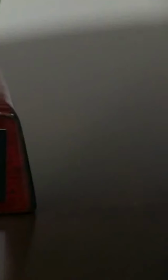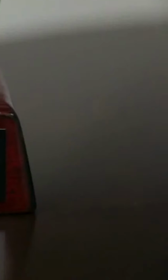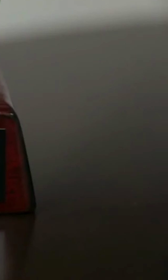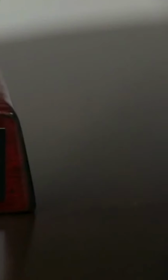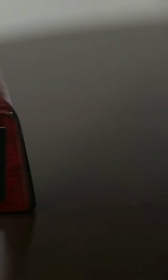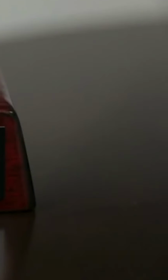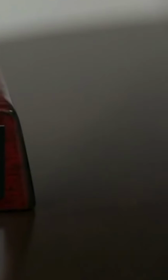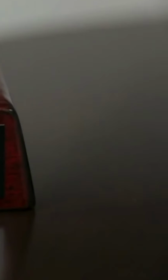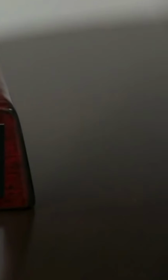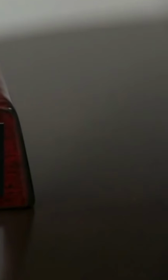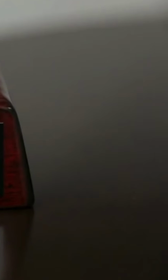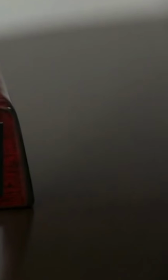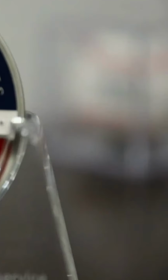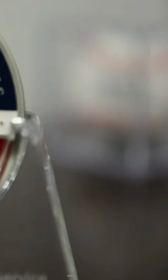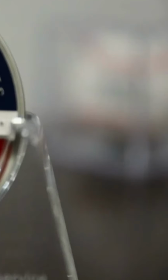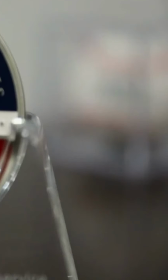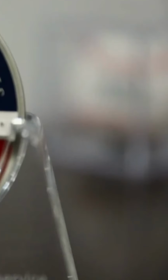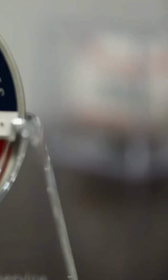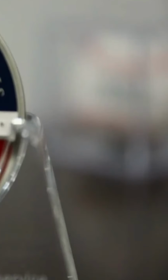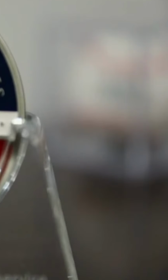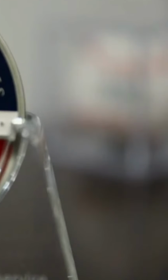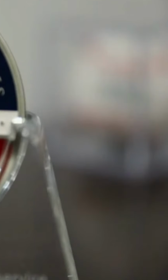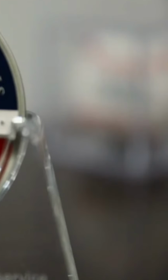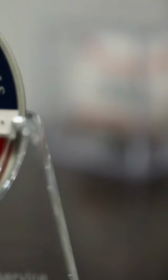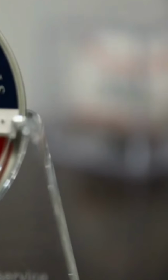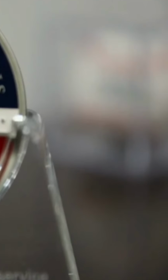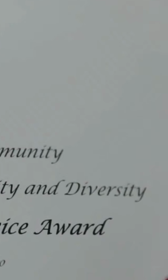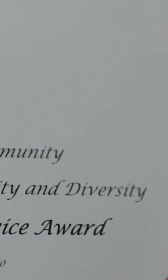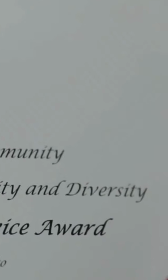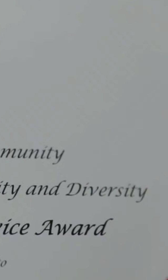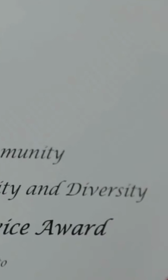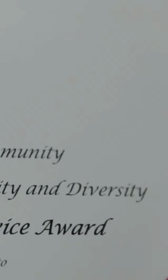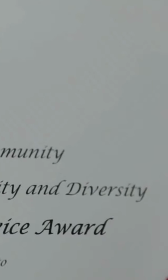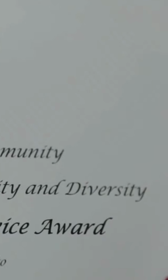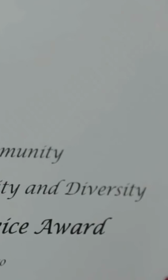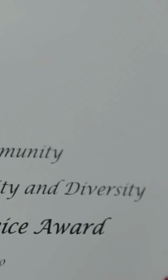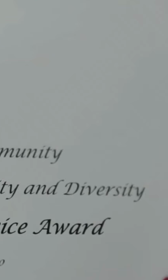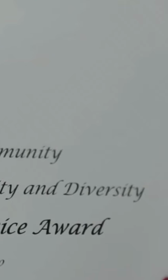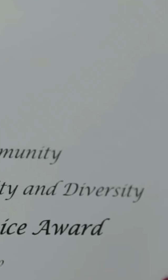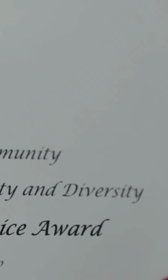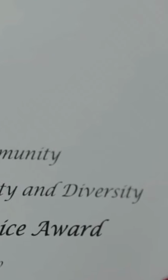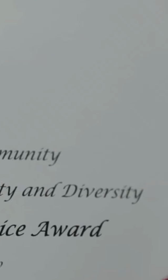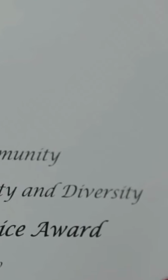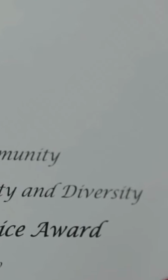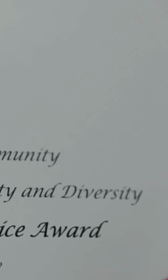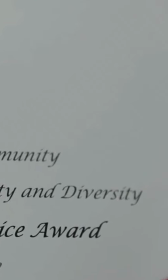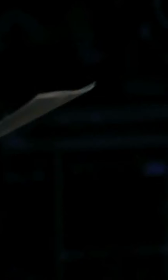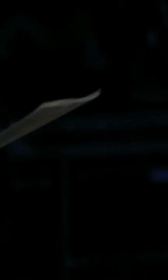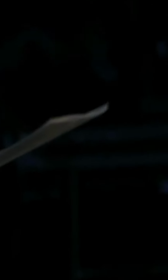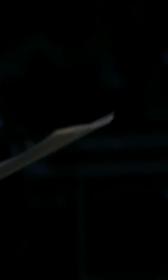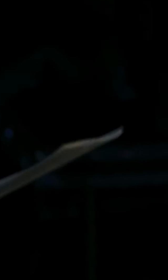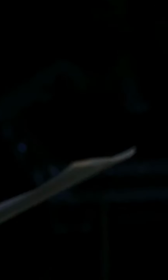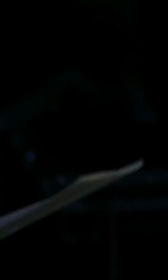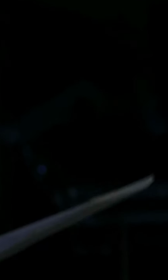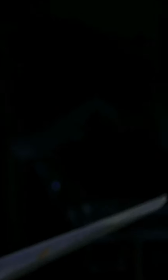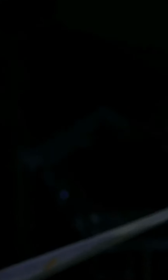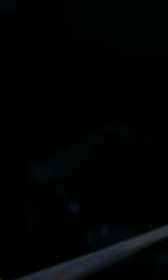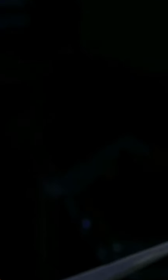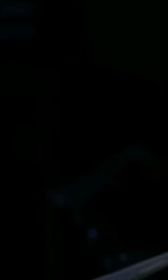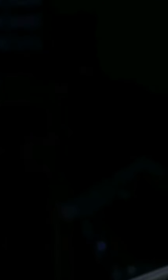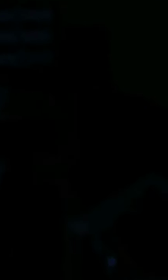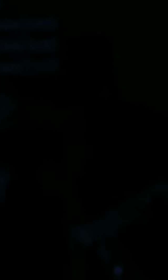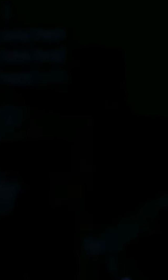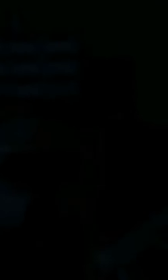of a fluke or slip through the cracks. I earned my way in, and I earned my way up the ranks of this organization. I am